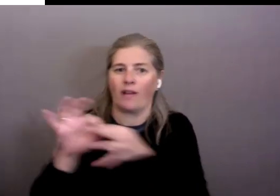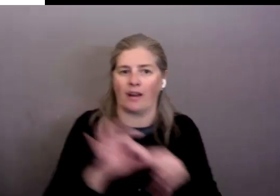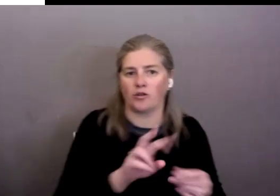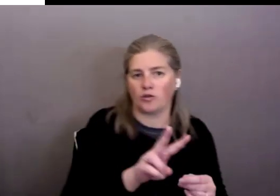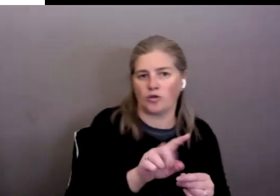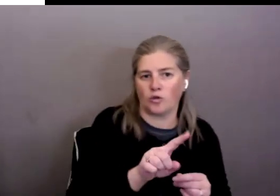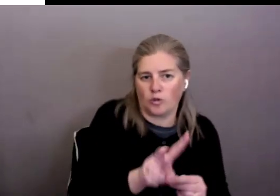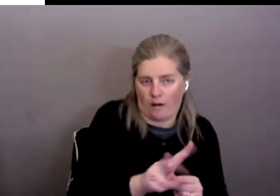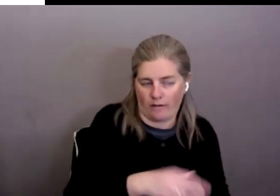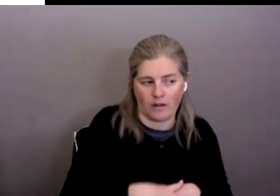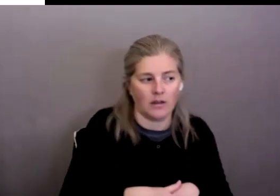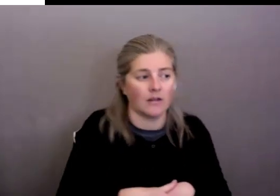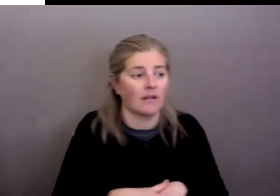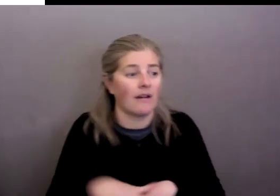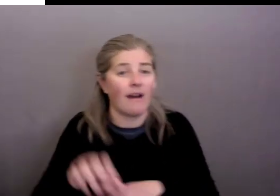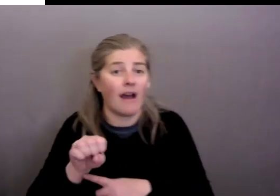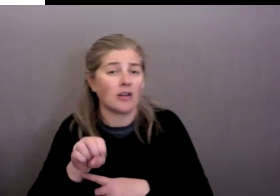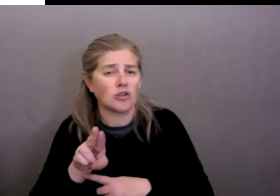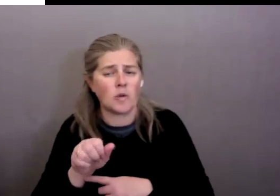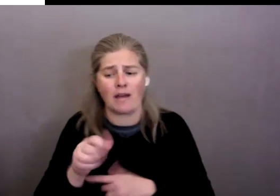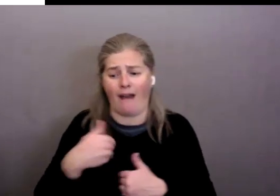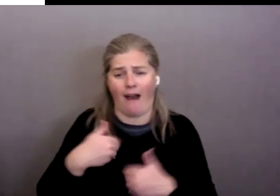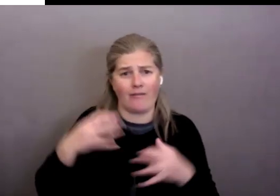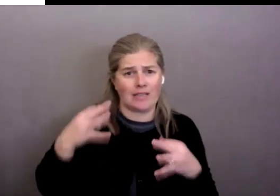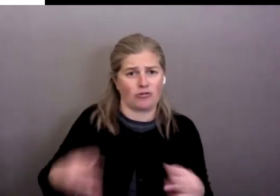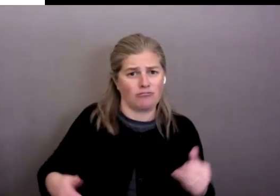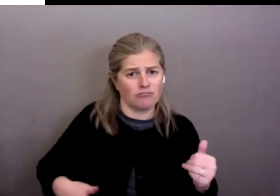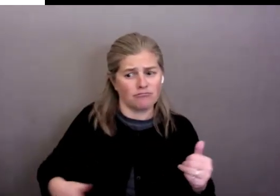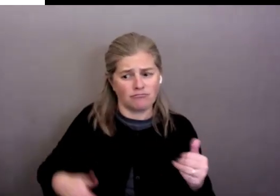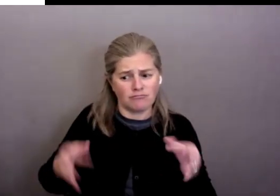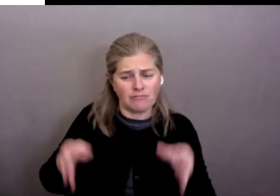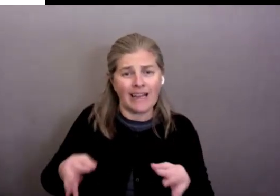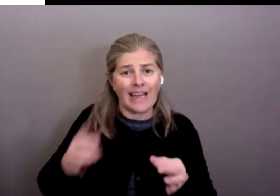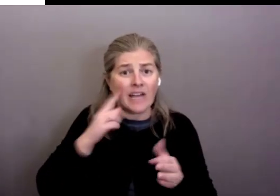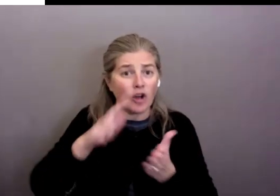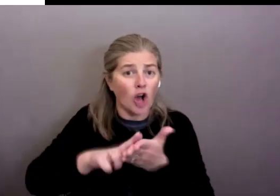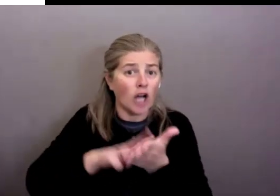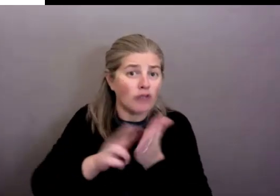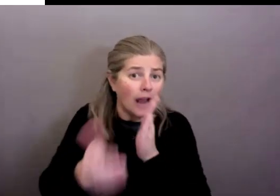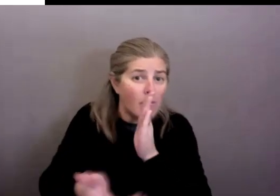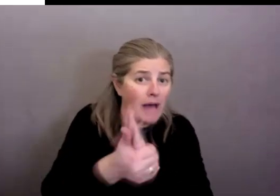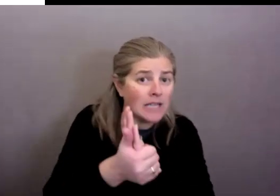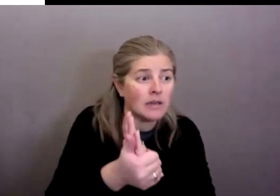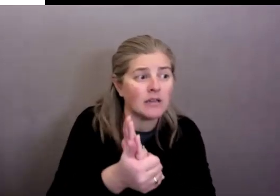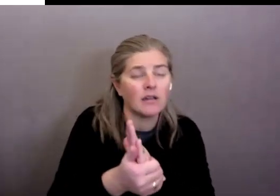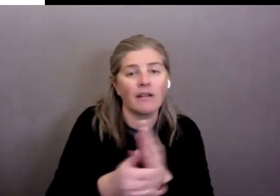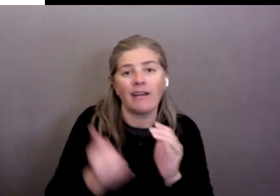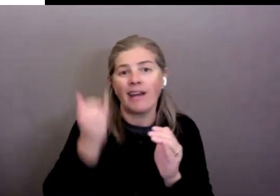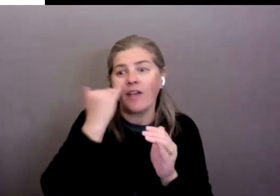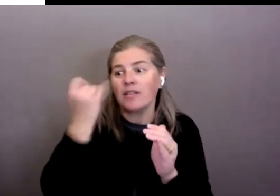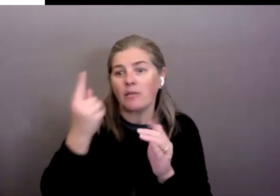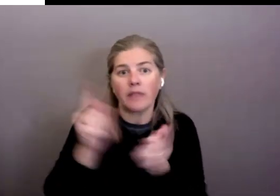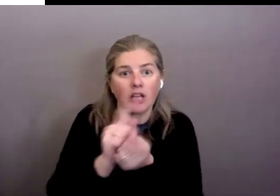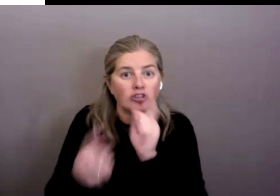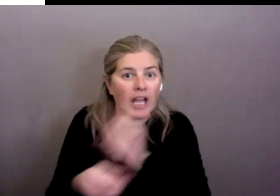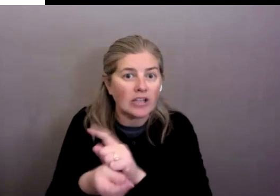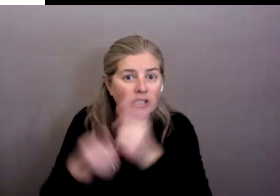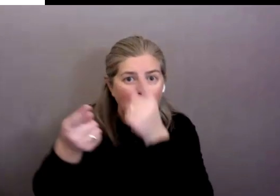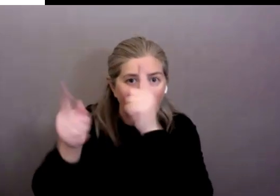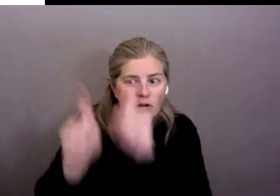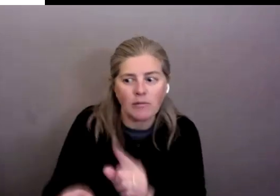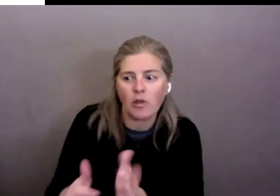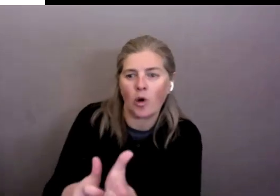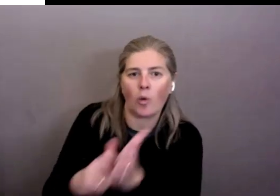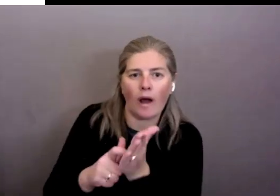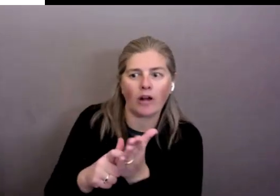SUAs have the discretion to determine whether a contract amendment materially alters an agreement in a way that requires new approval